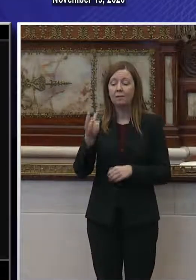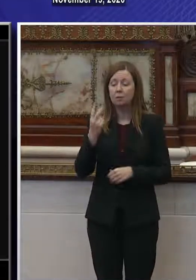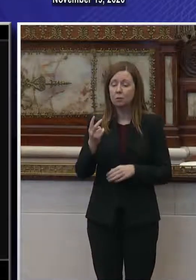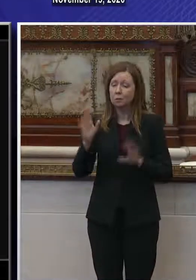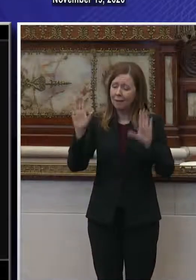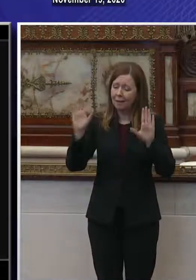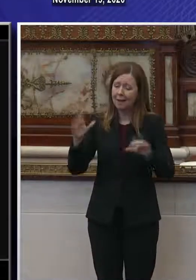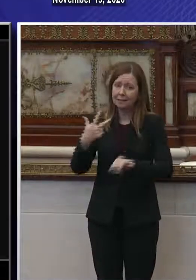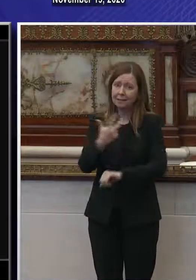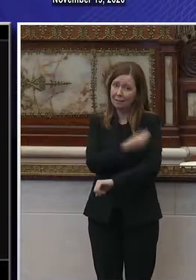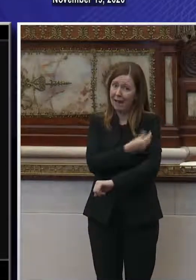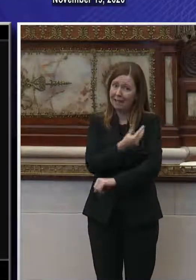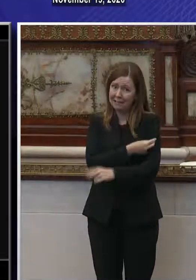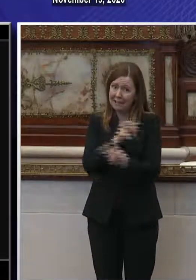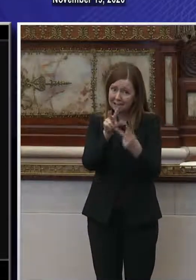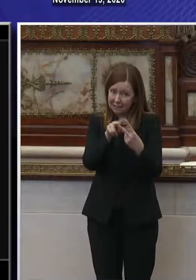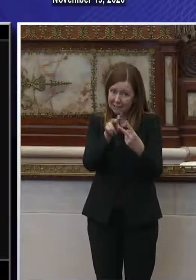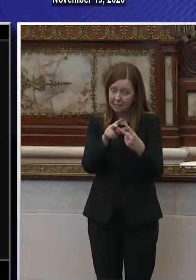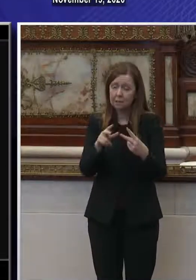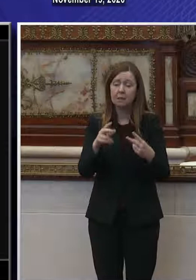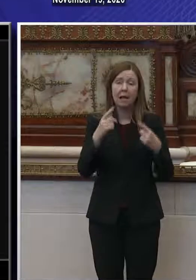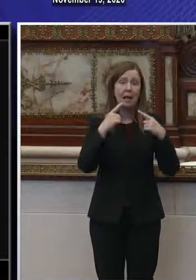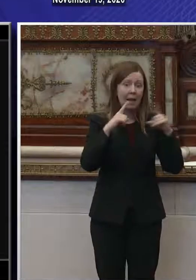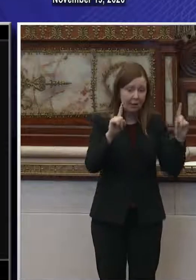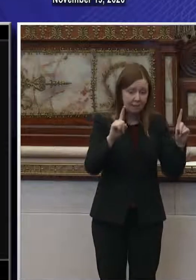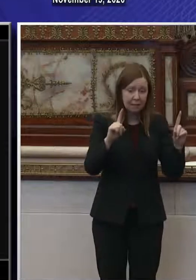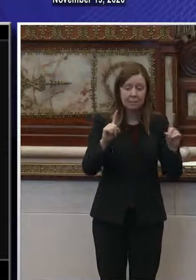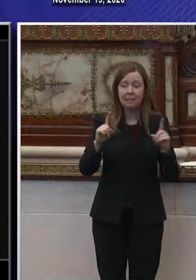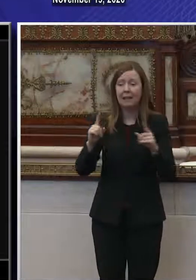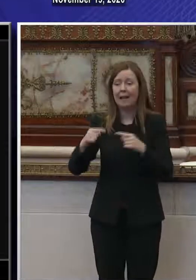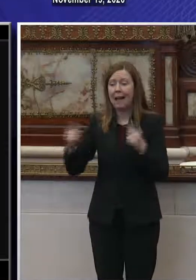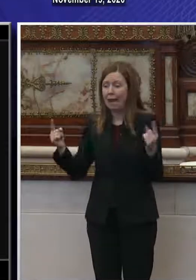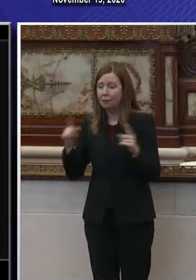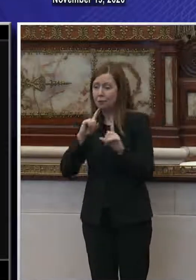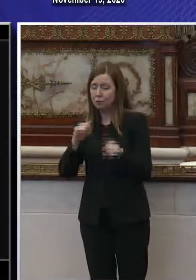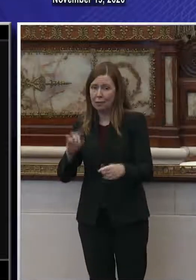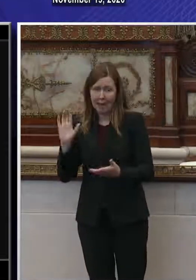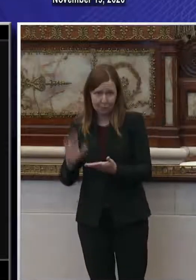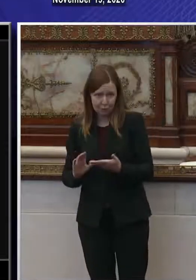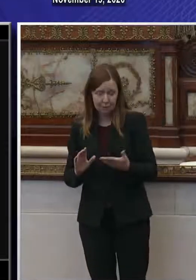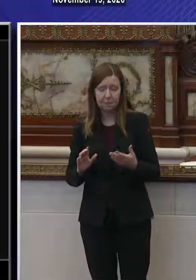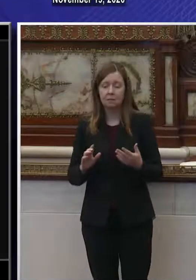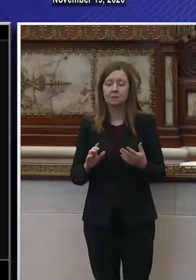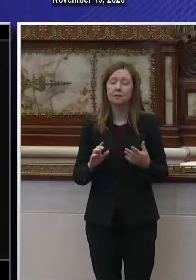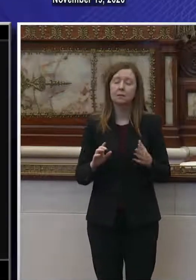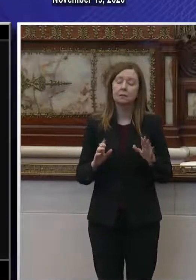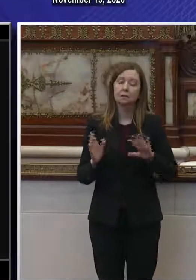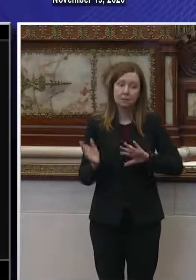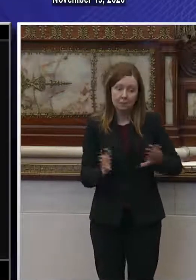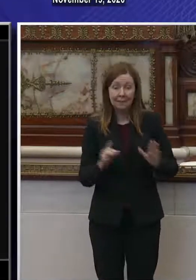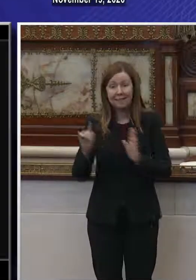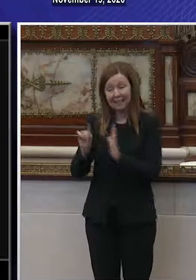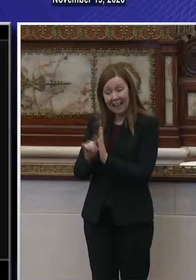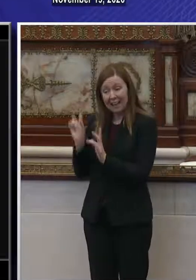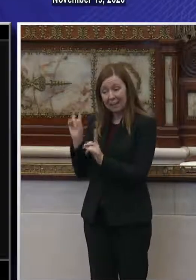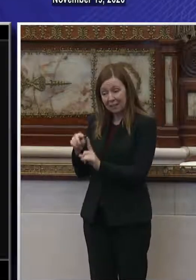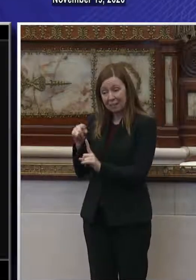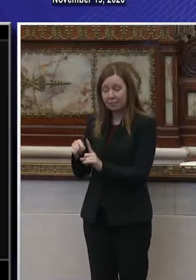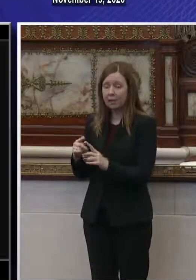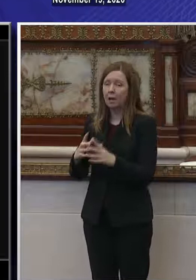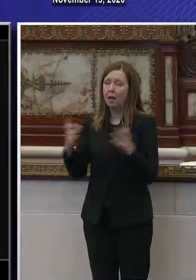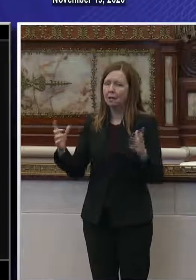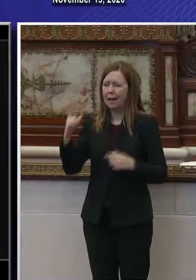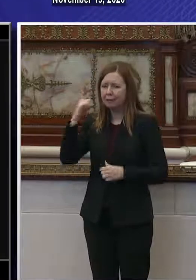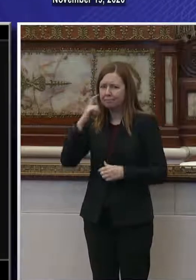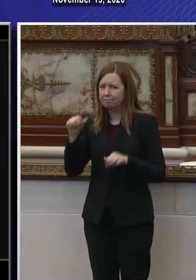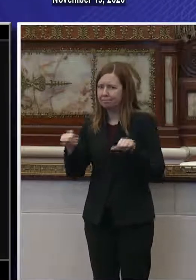excellent vaccines in terms of both efficacy and adverse reactions. On the negative side, there is a lot of